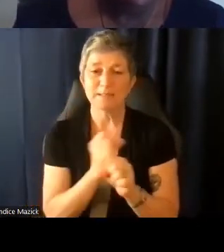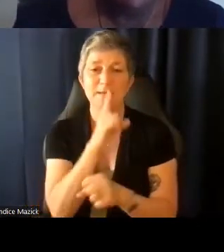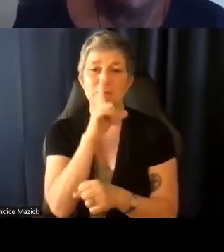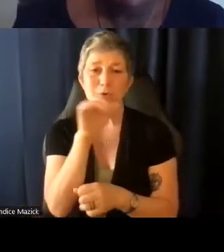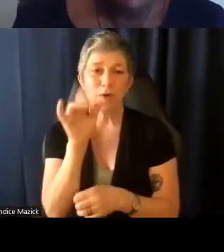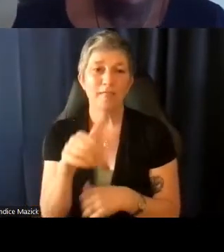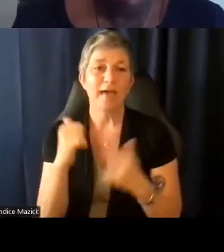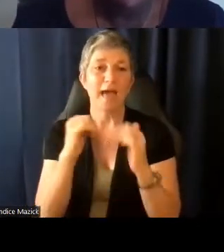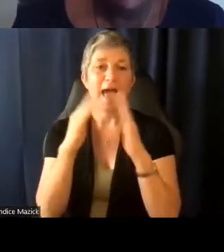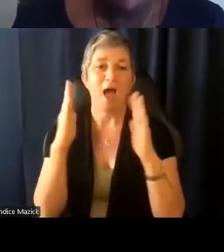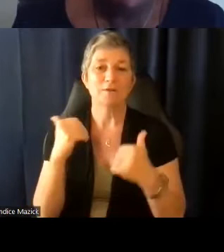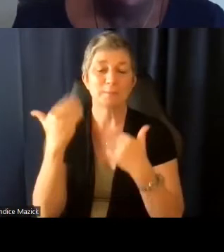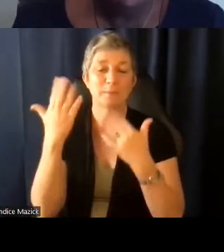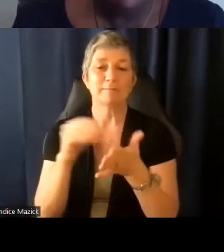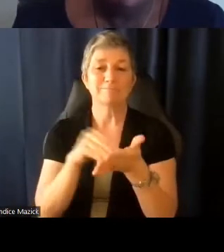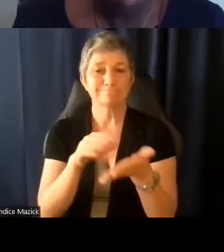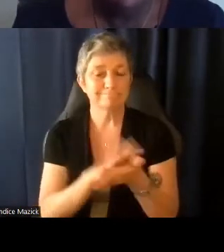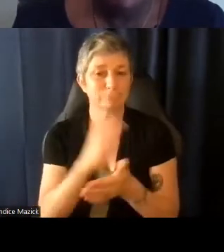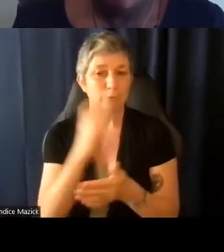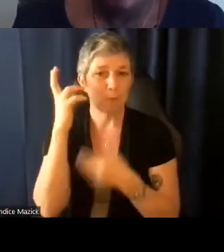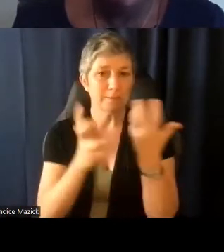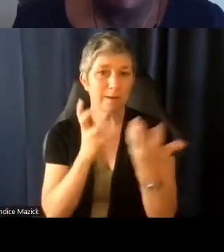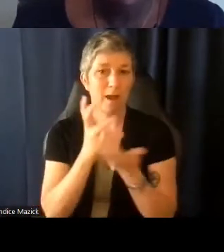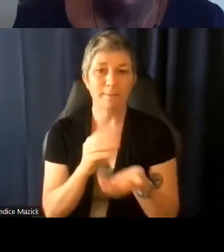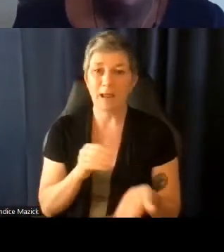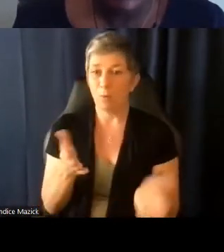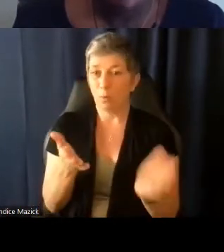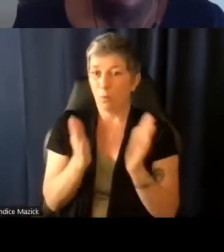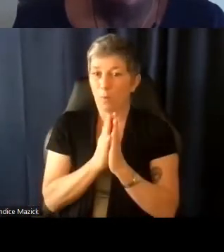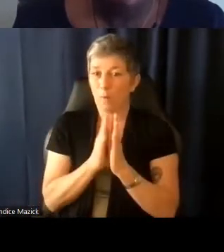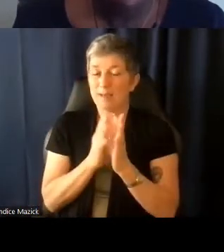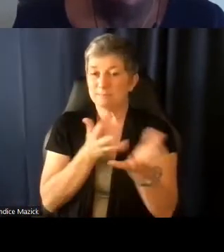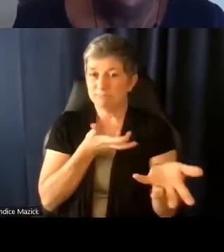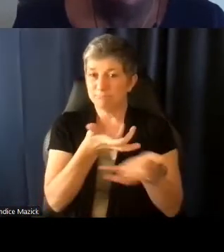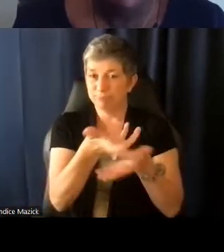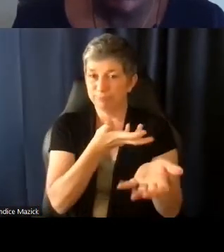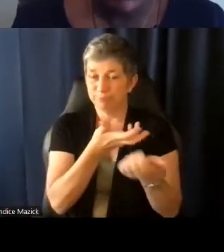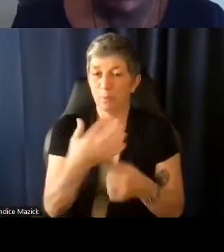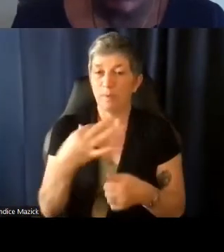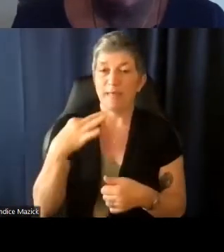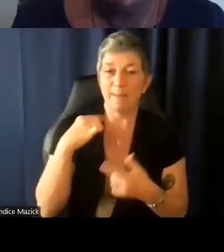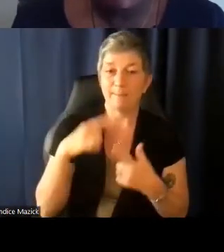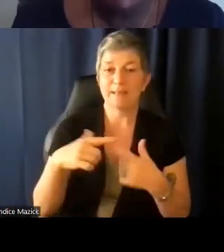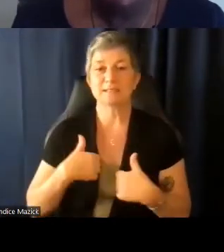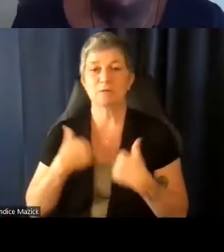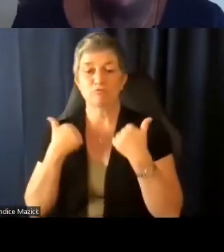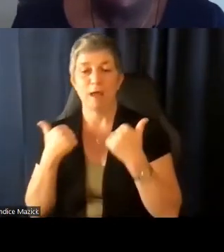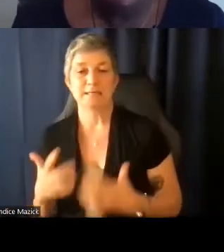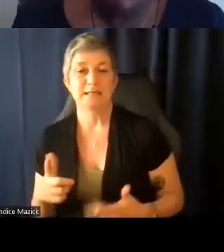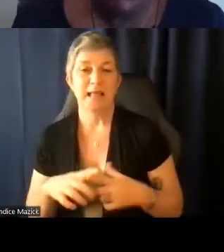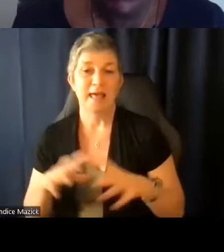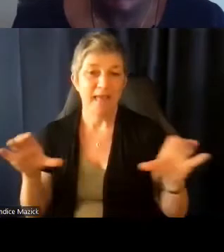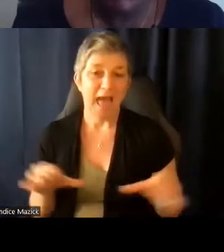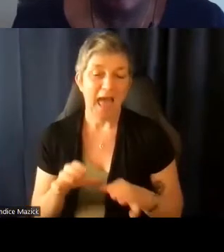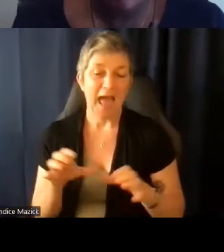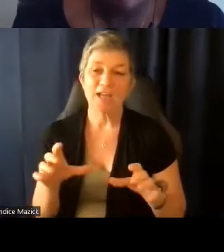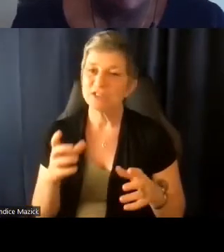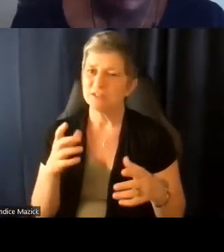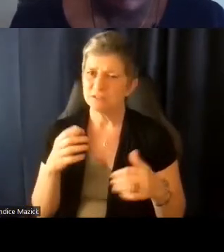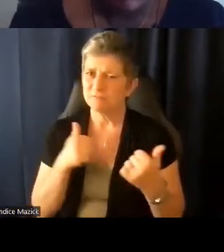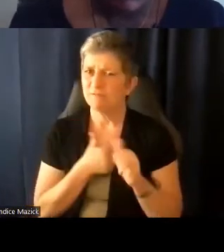housing providers document reasonable accommodation requests, interactions with applicants and residents, and actions taken to resolve the